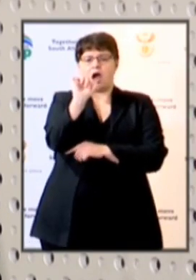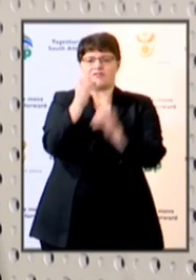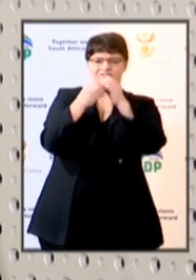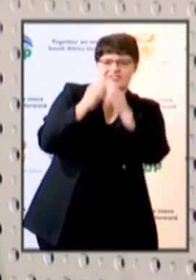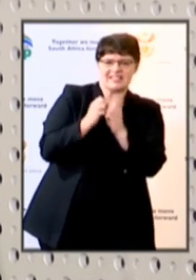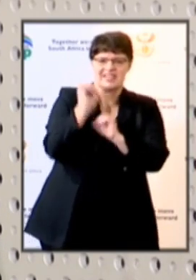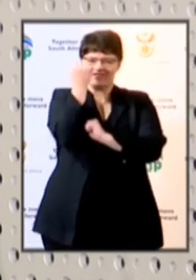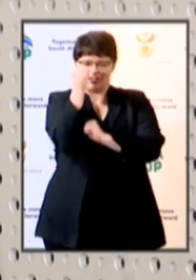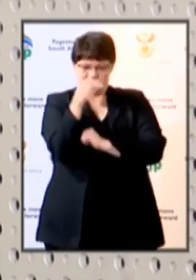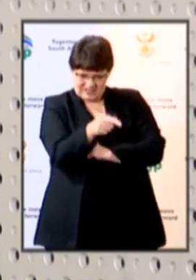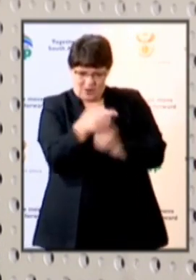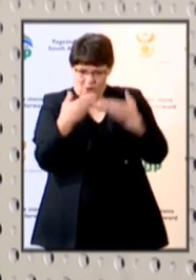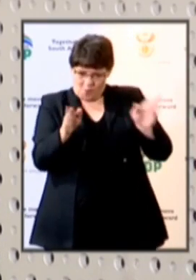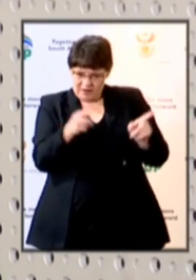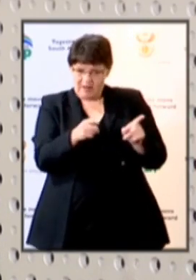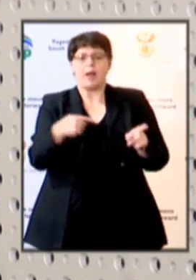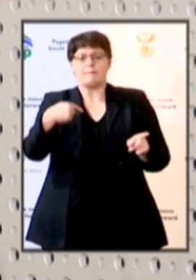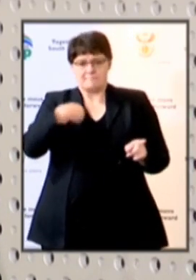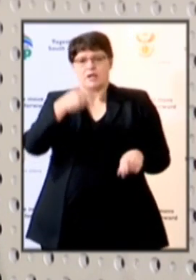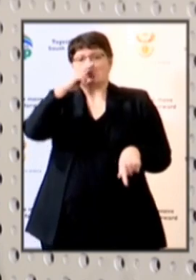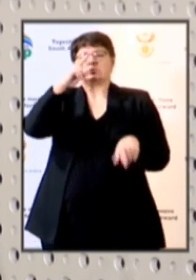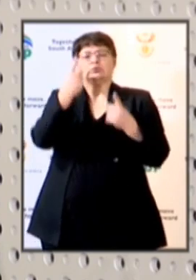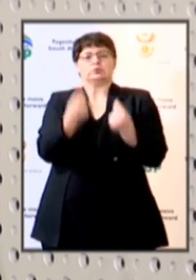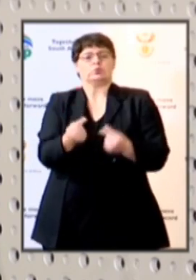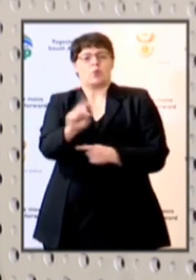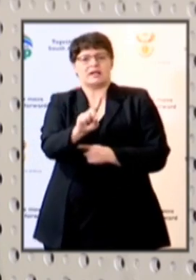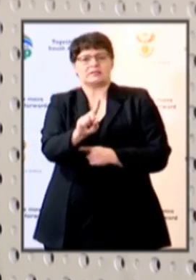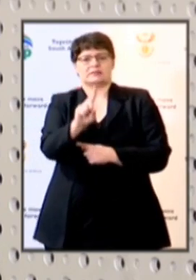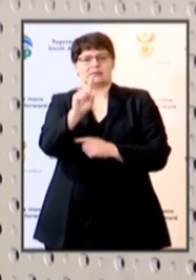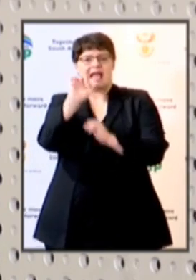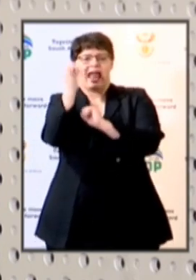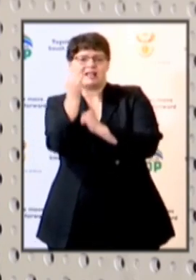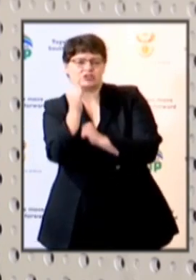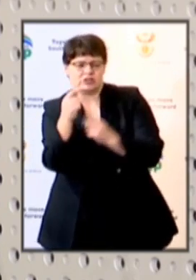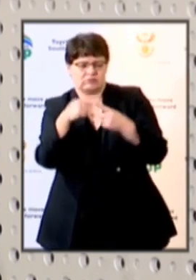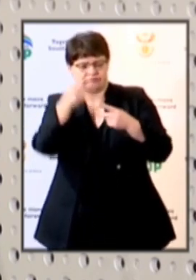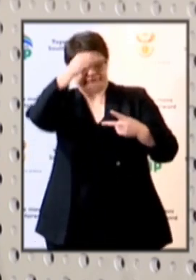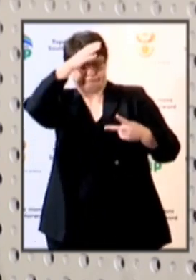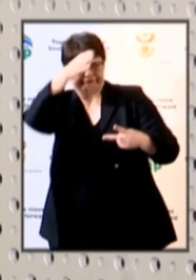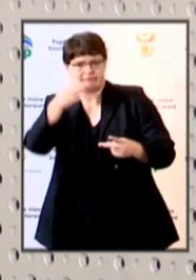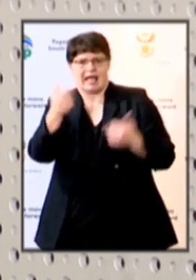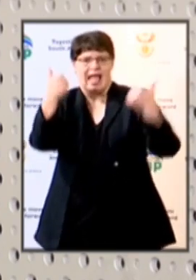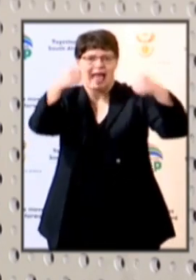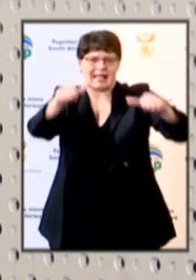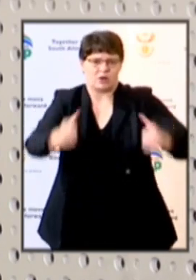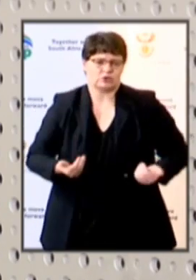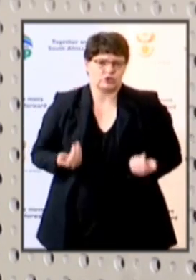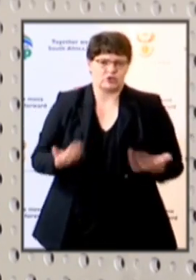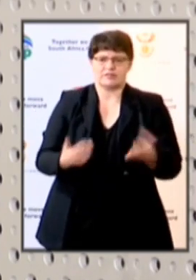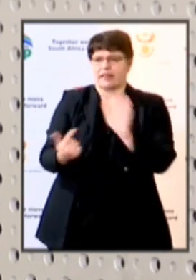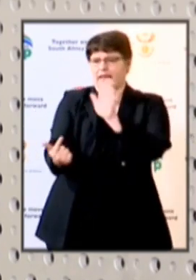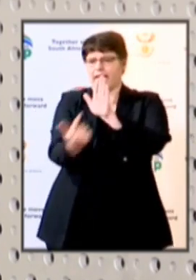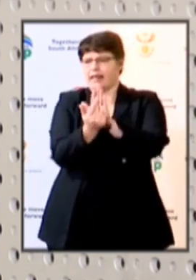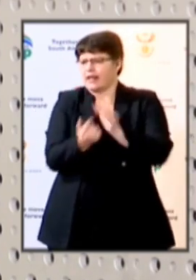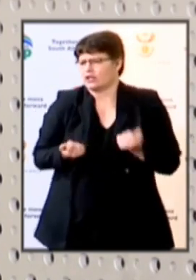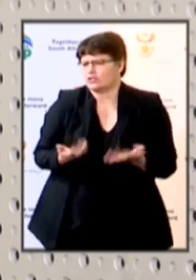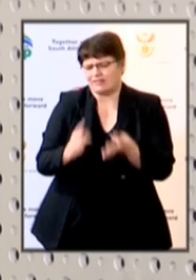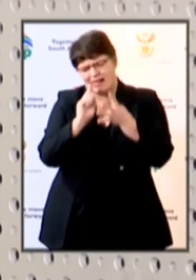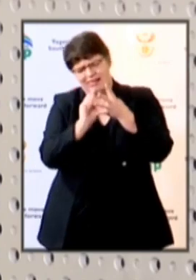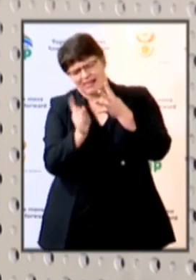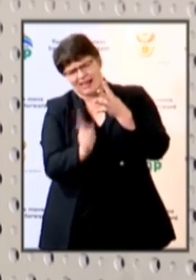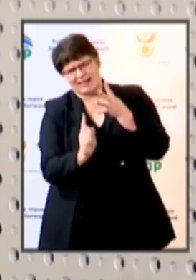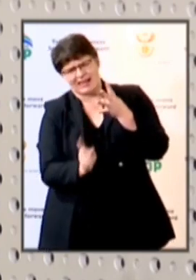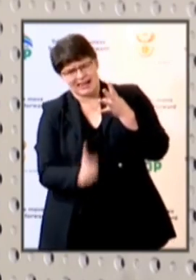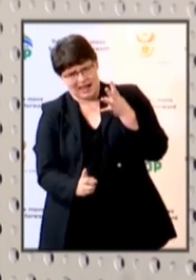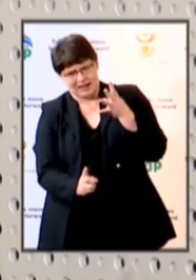need people who do professional services, engineering services, accounting services, legal services, and so on. So those services